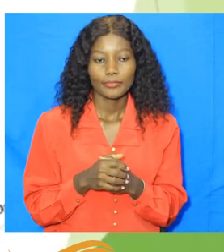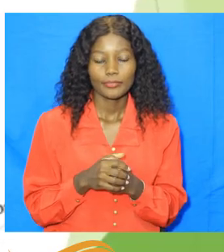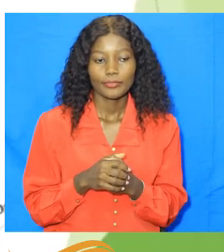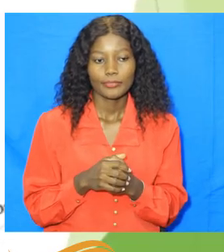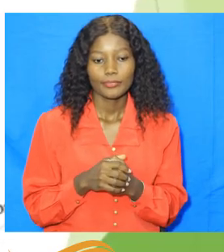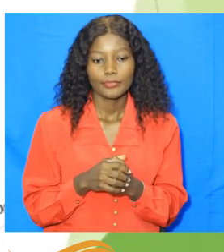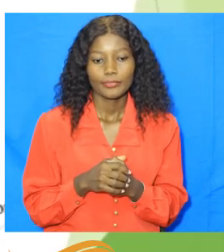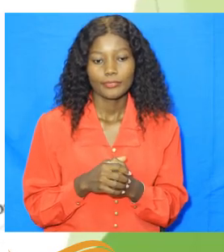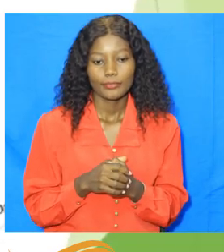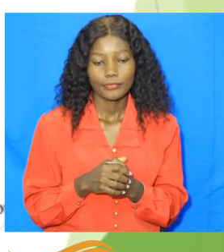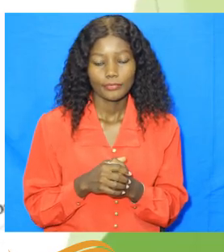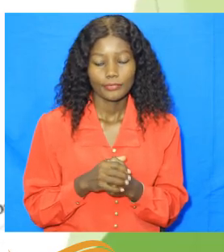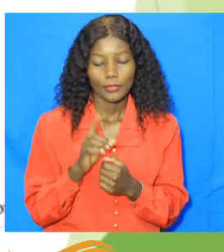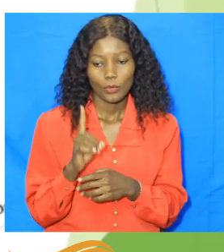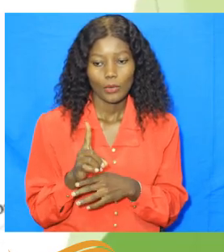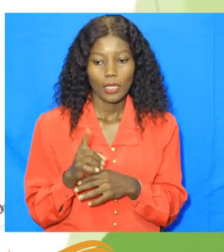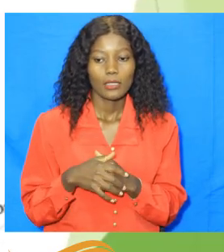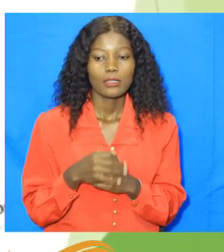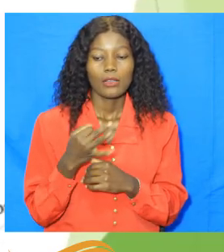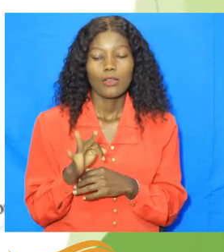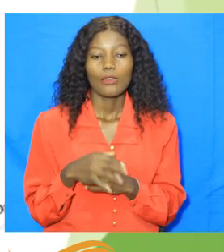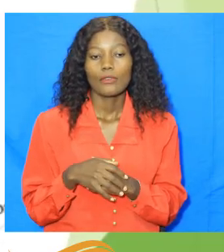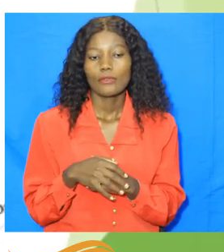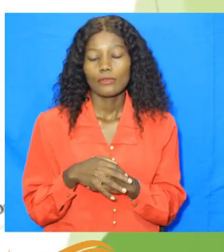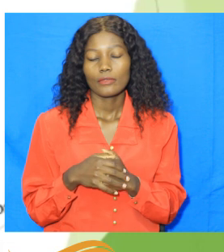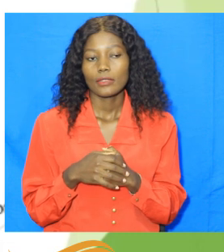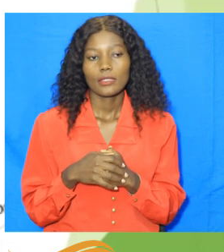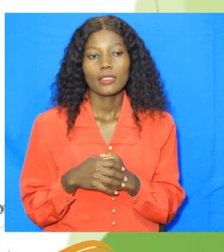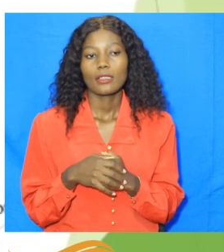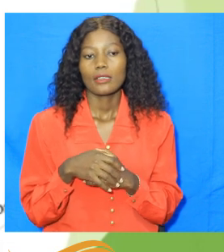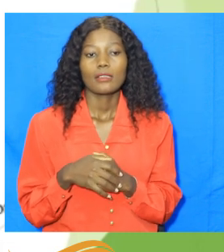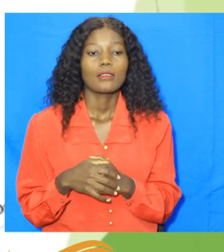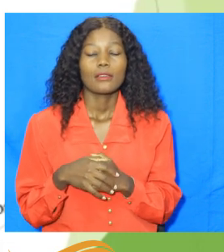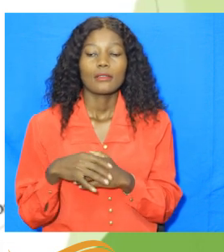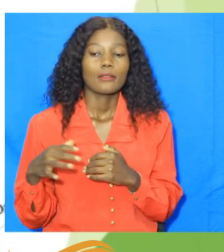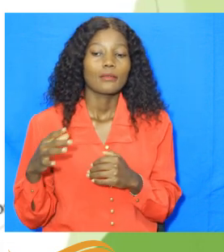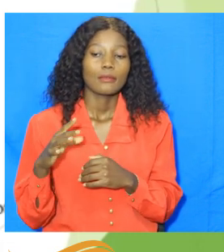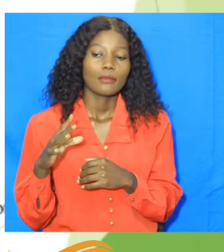or one of the prohibited behaviors is